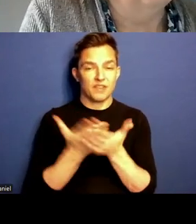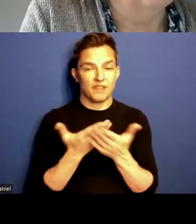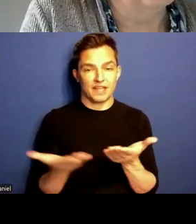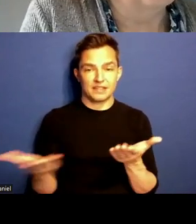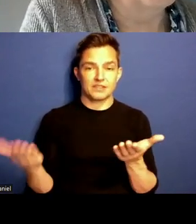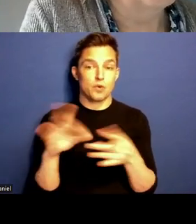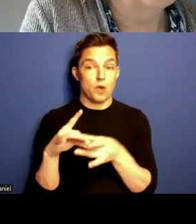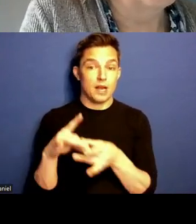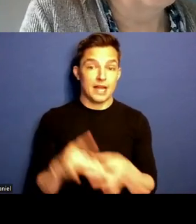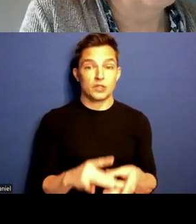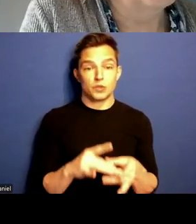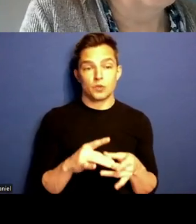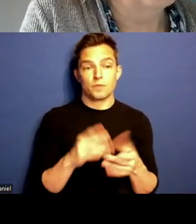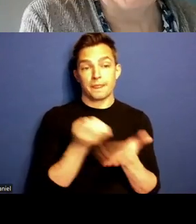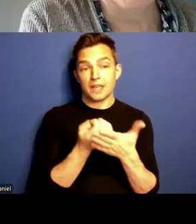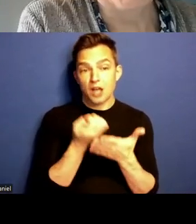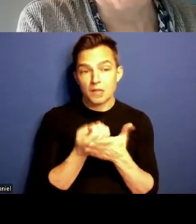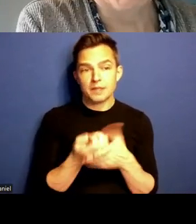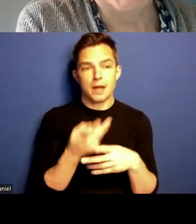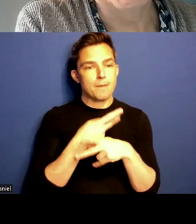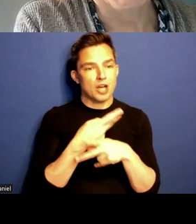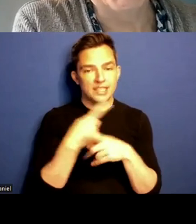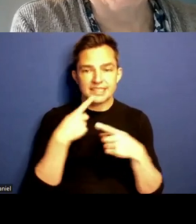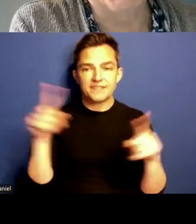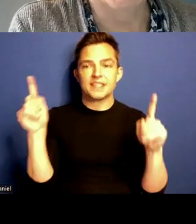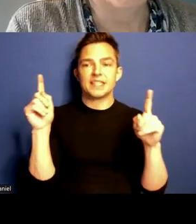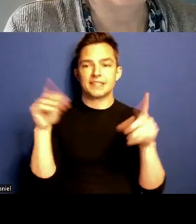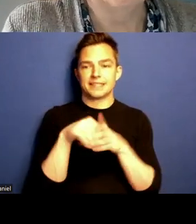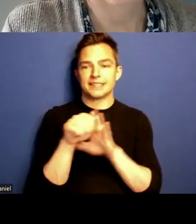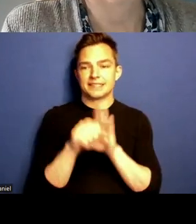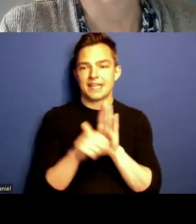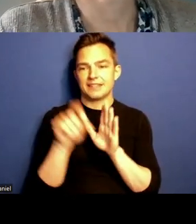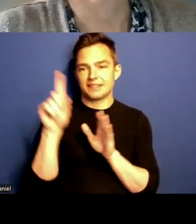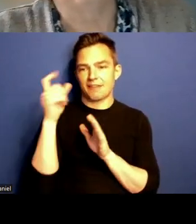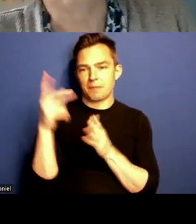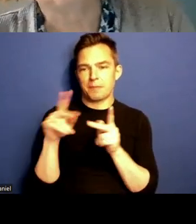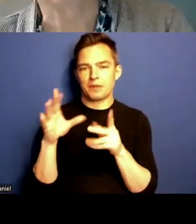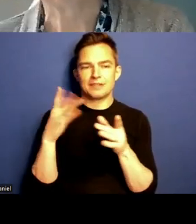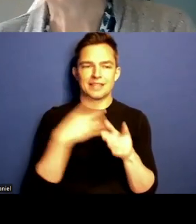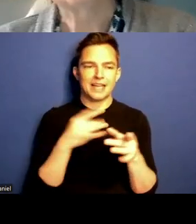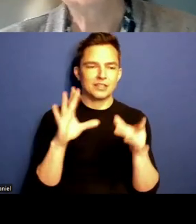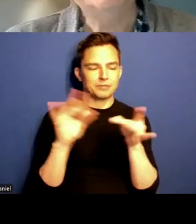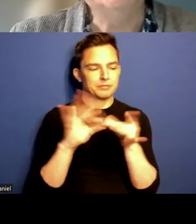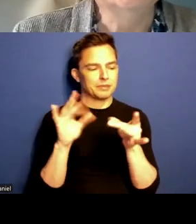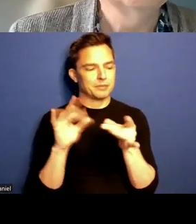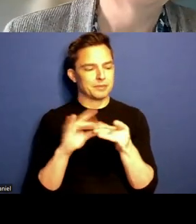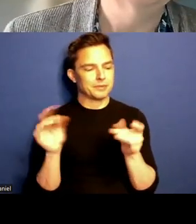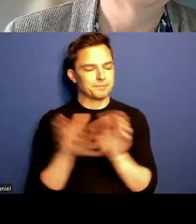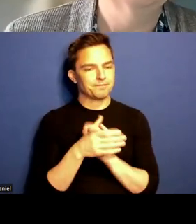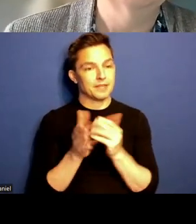terms of economy and productivity that people in the state government like to talk about. Next slide.